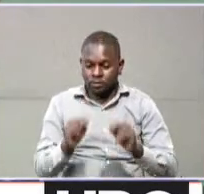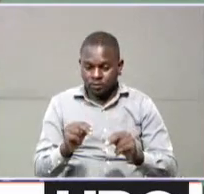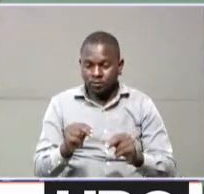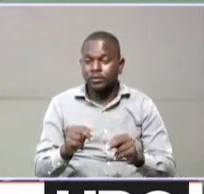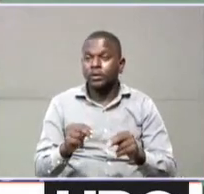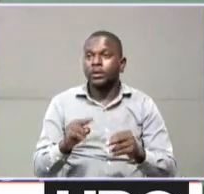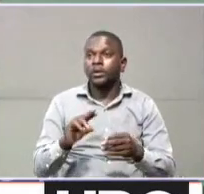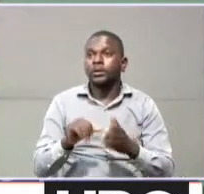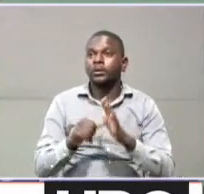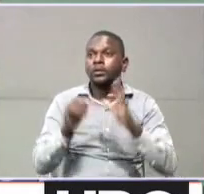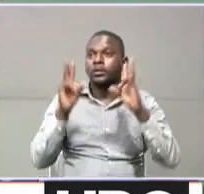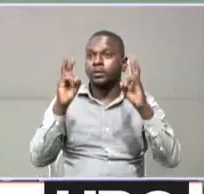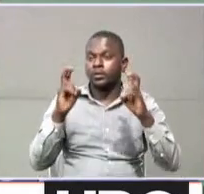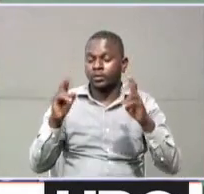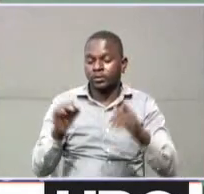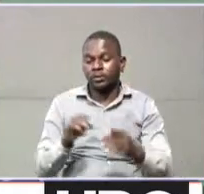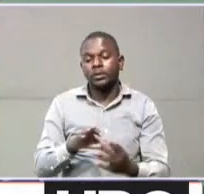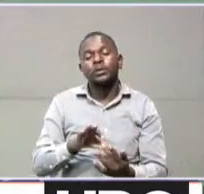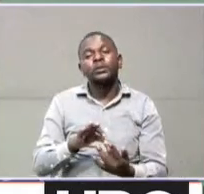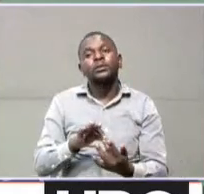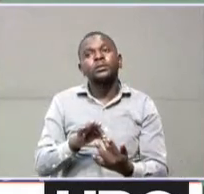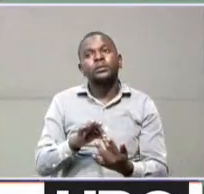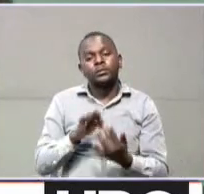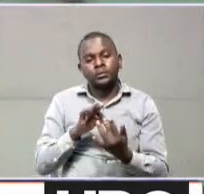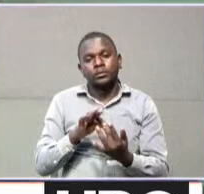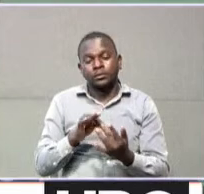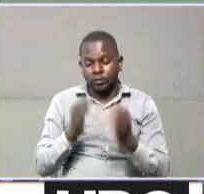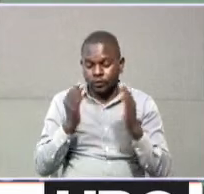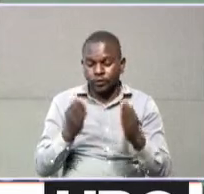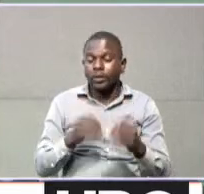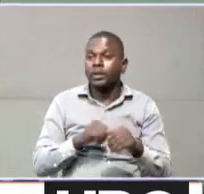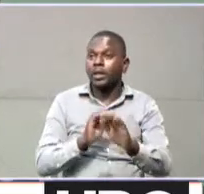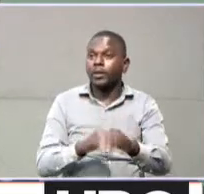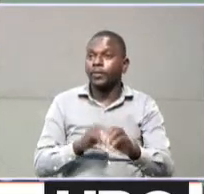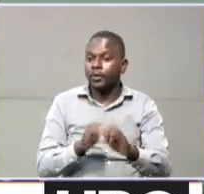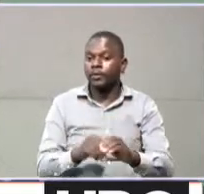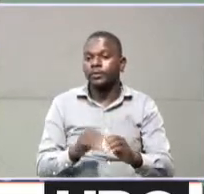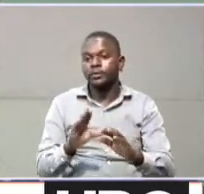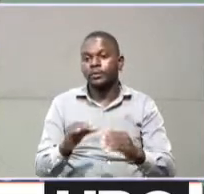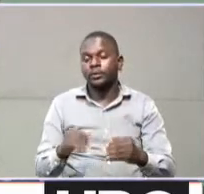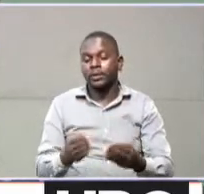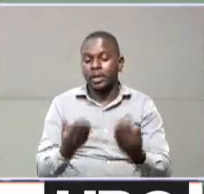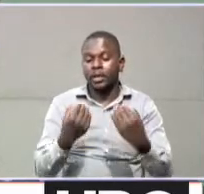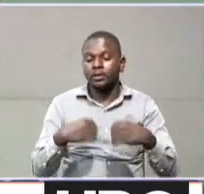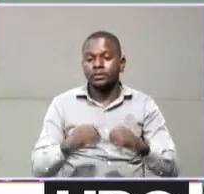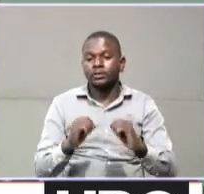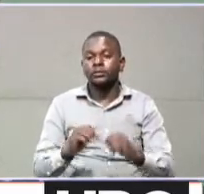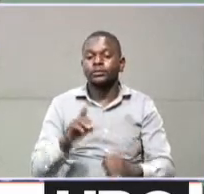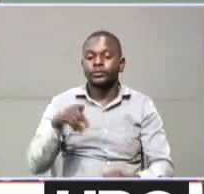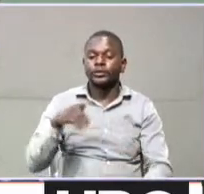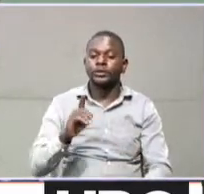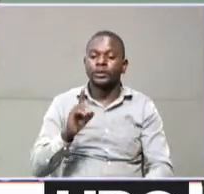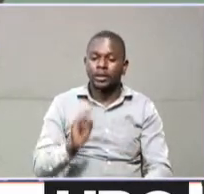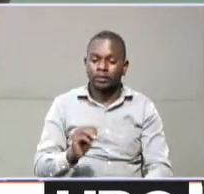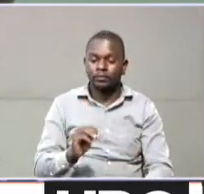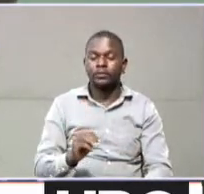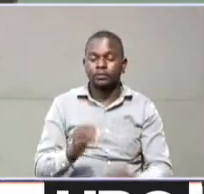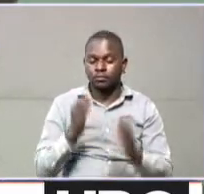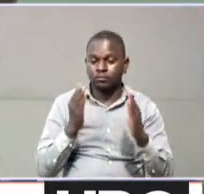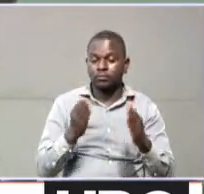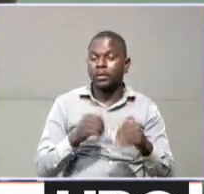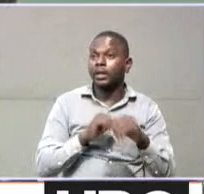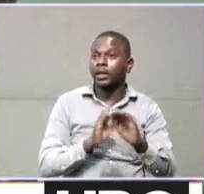matters specialists in regards to agriculture and the main activity in pdm is agriculture